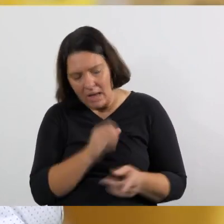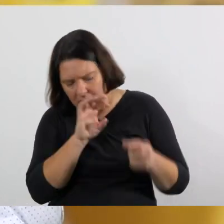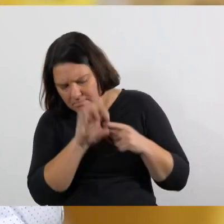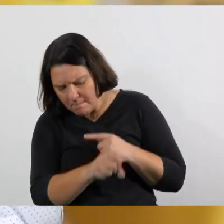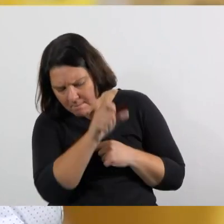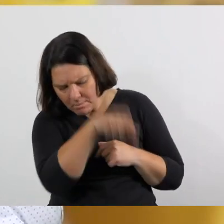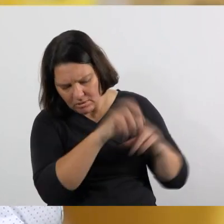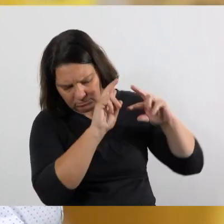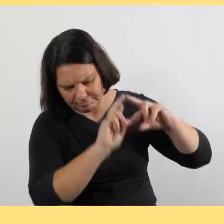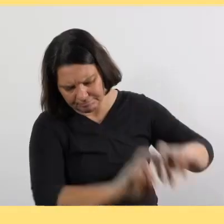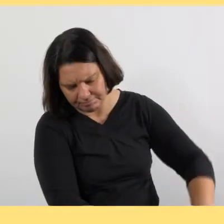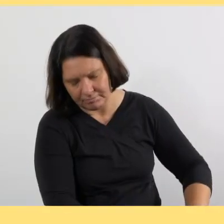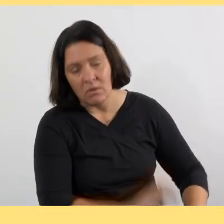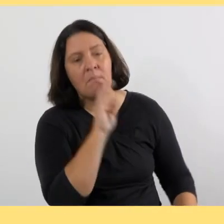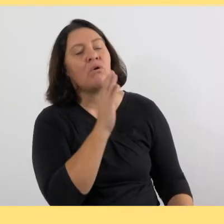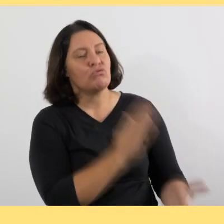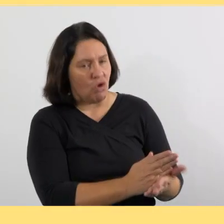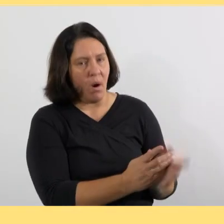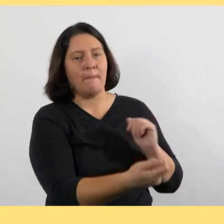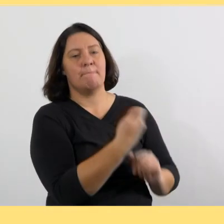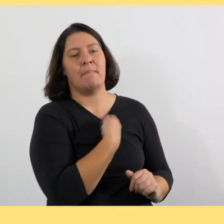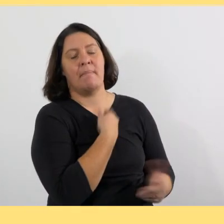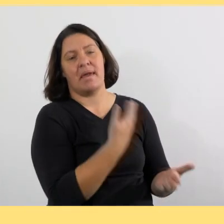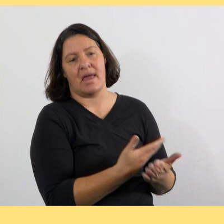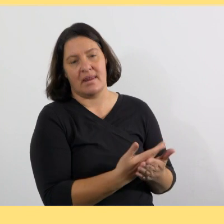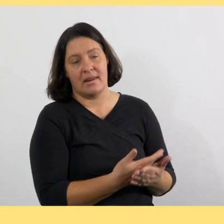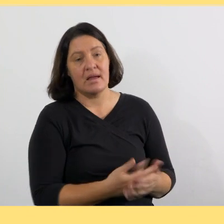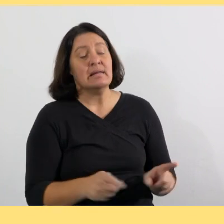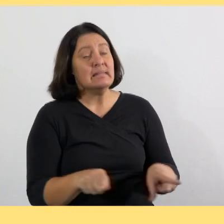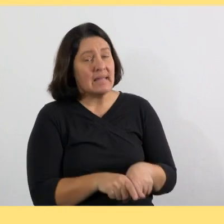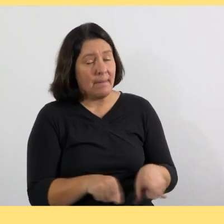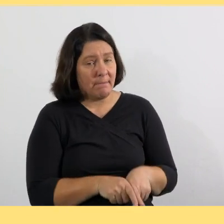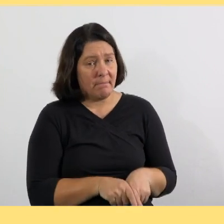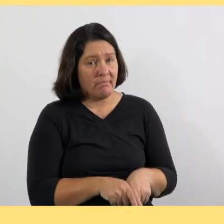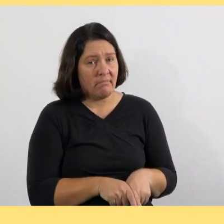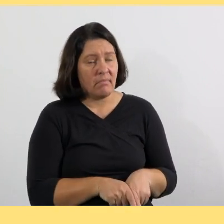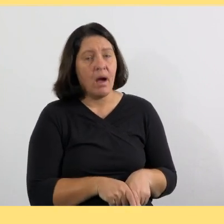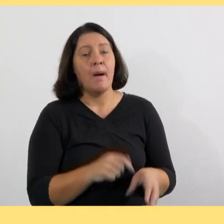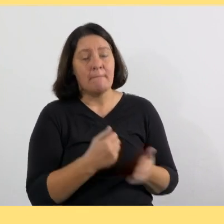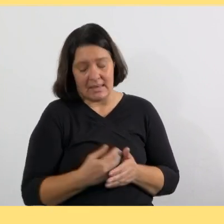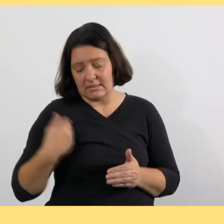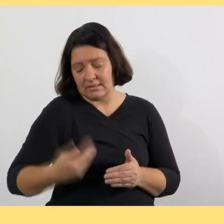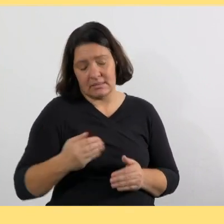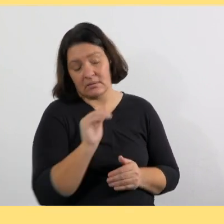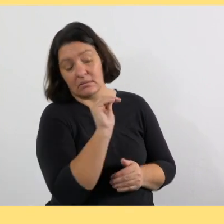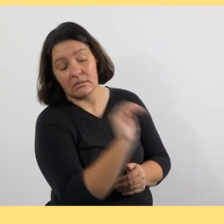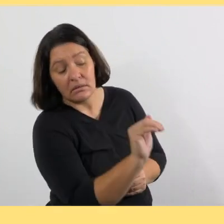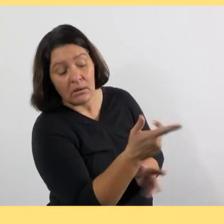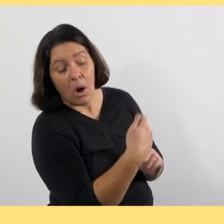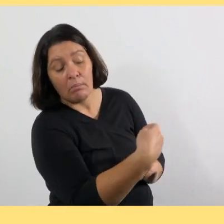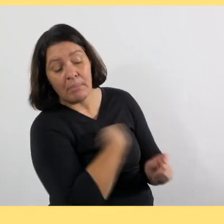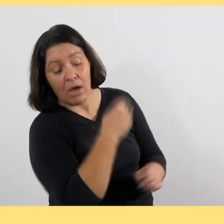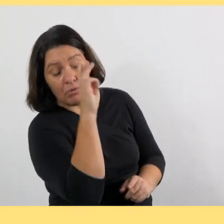to screen its debtors, and then we need to send reminders. And these reminders need to be regular